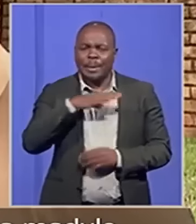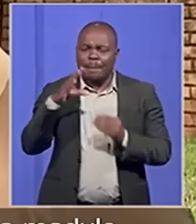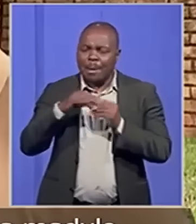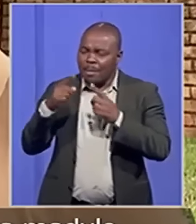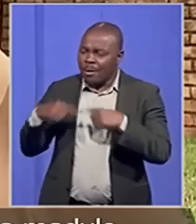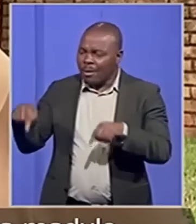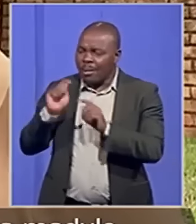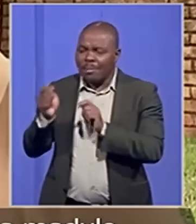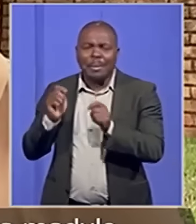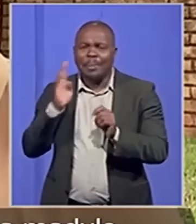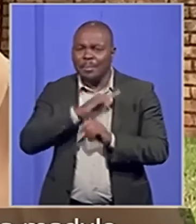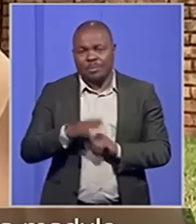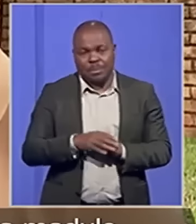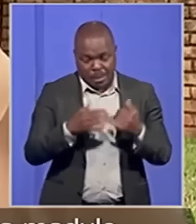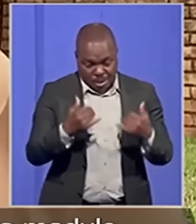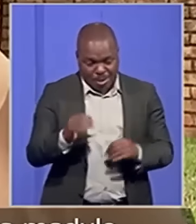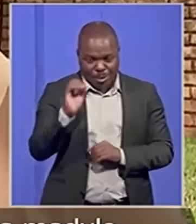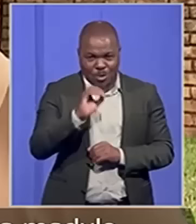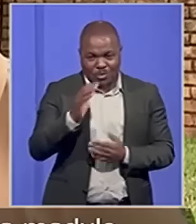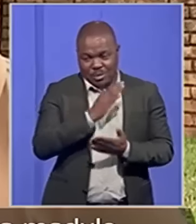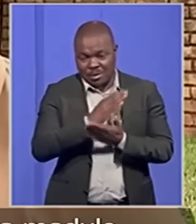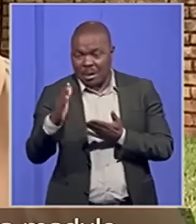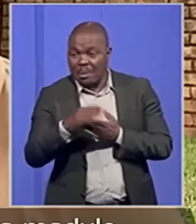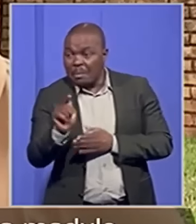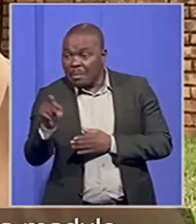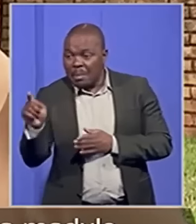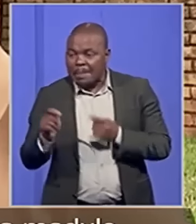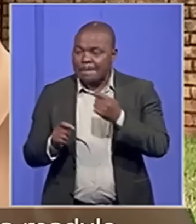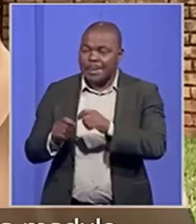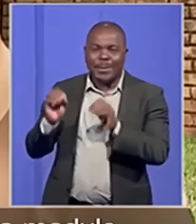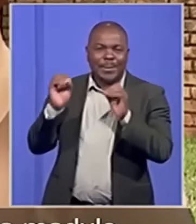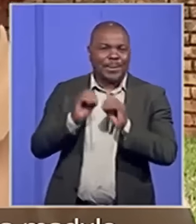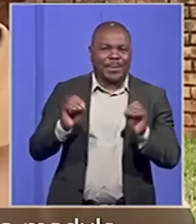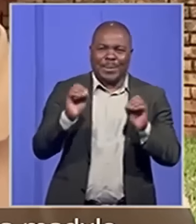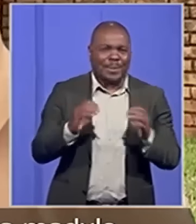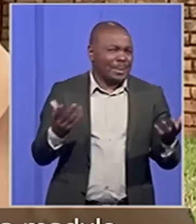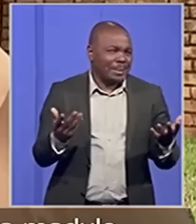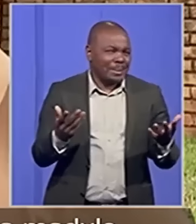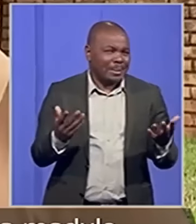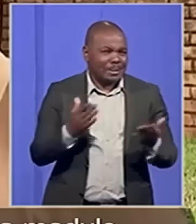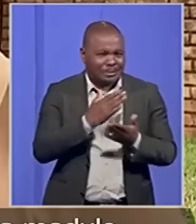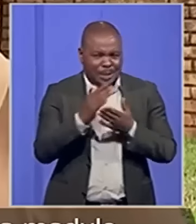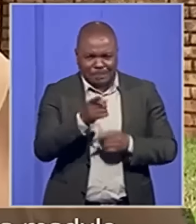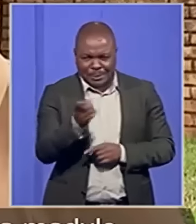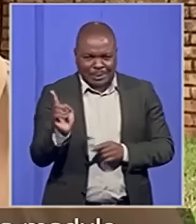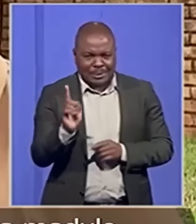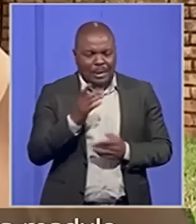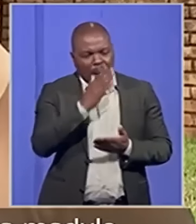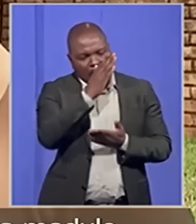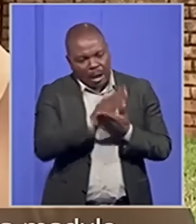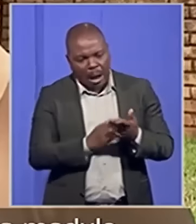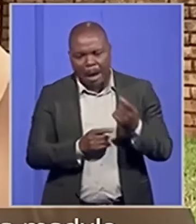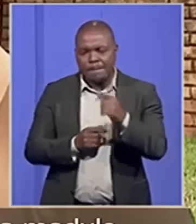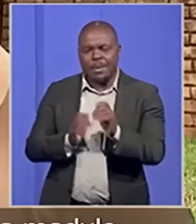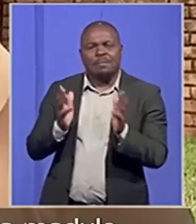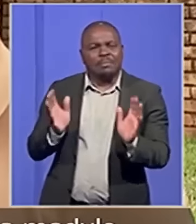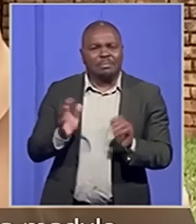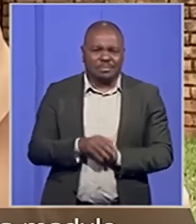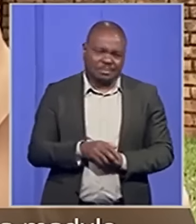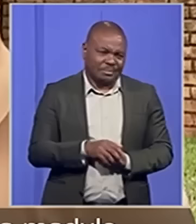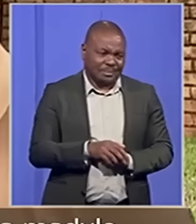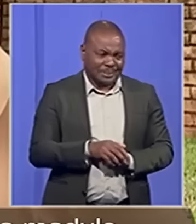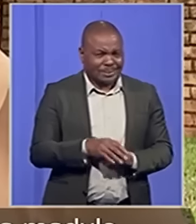And now in October, some of our members have not received their payment altogether, and some of them they've been paid partially. So that one actually,